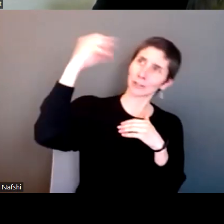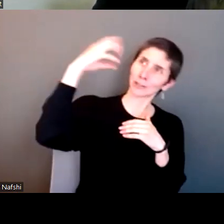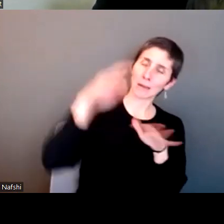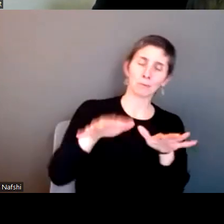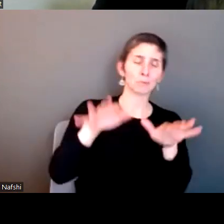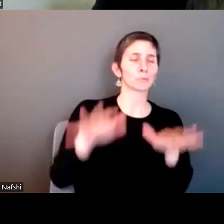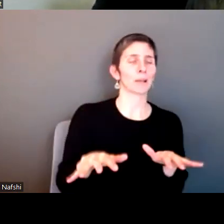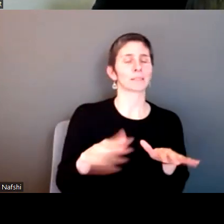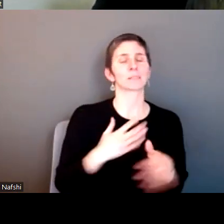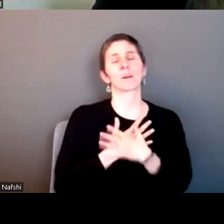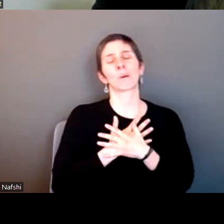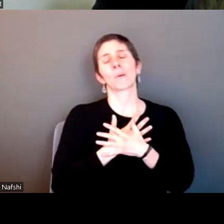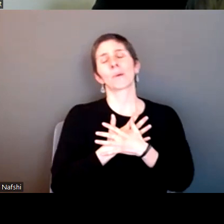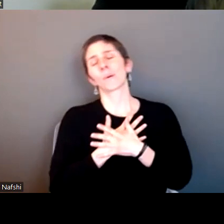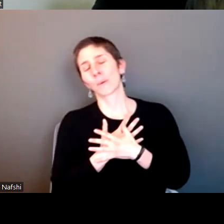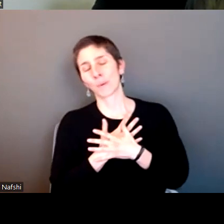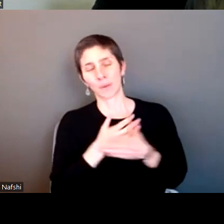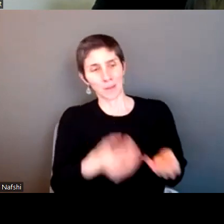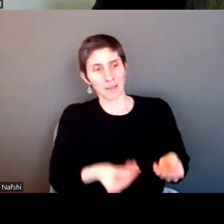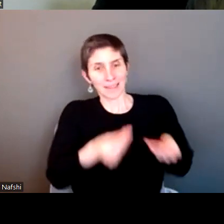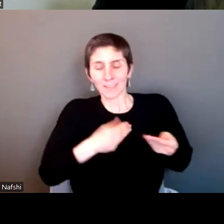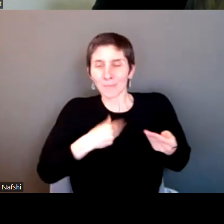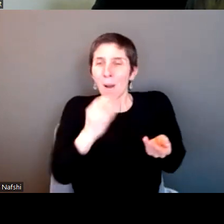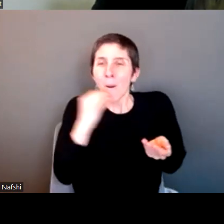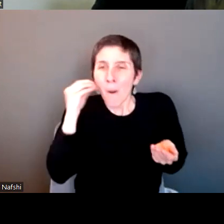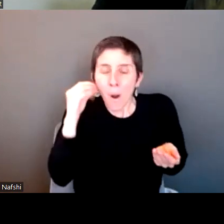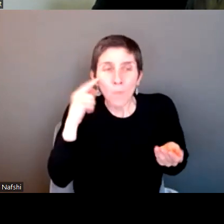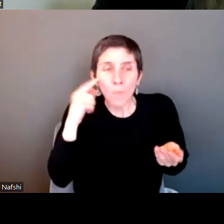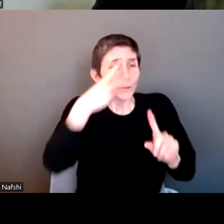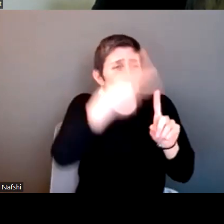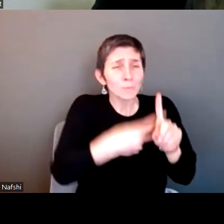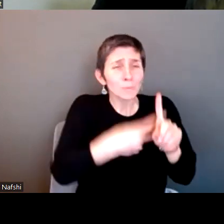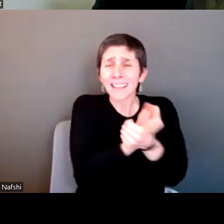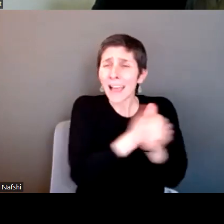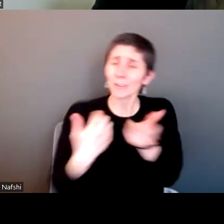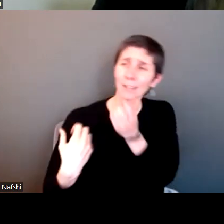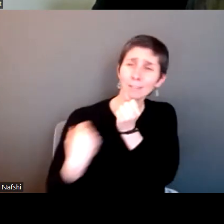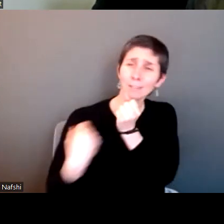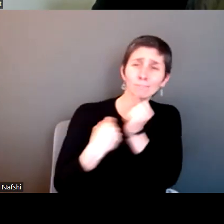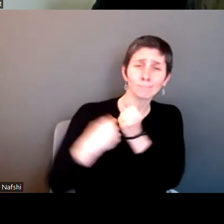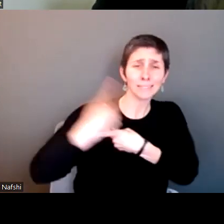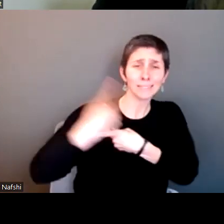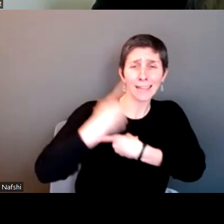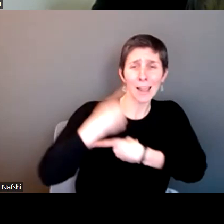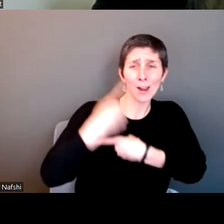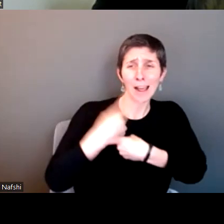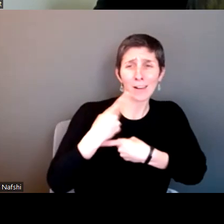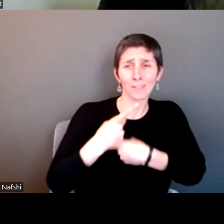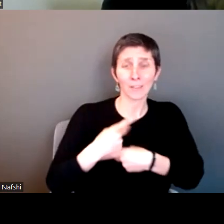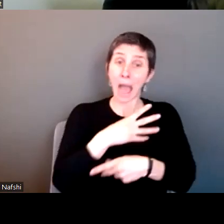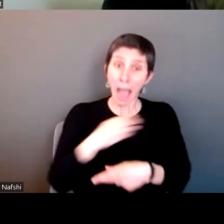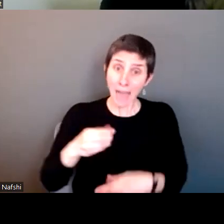home when you need it the most. For 2 months, everything was taken care of, furniture, basic necessities, and Pat's Place staff would